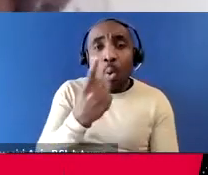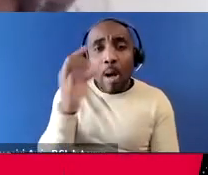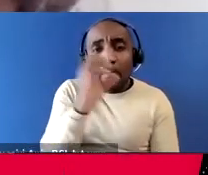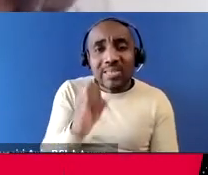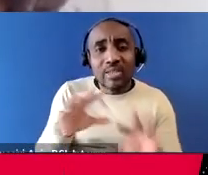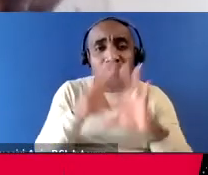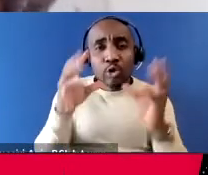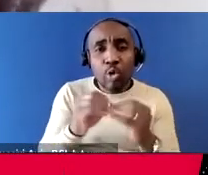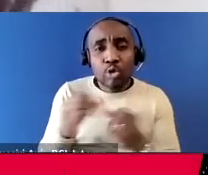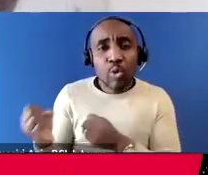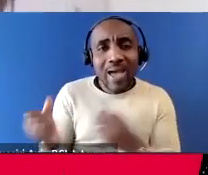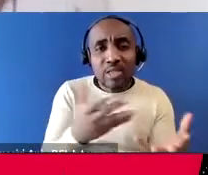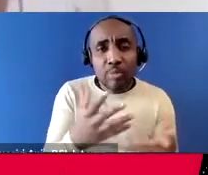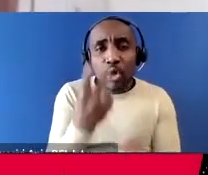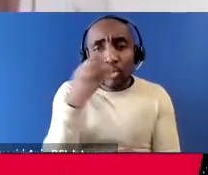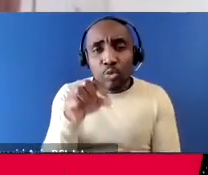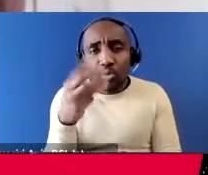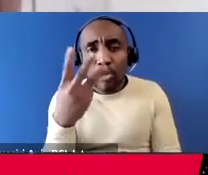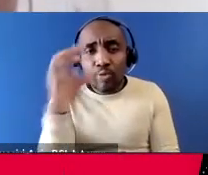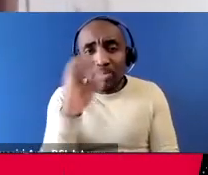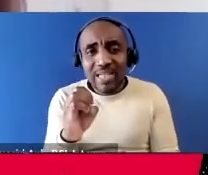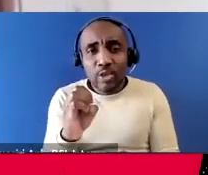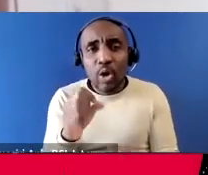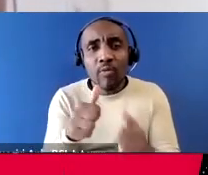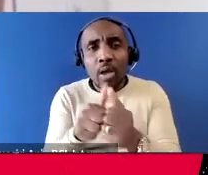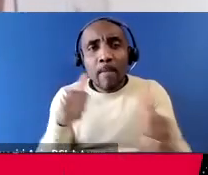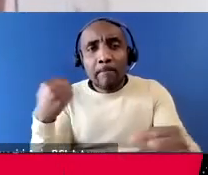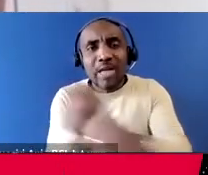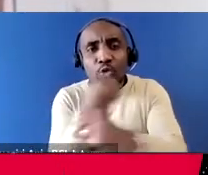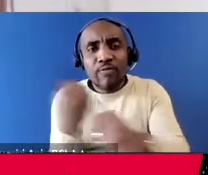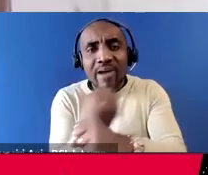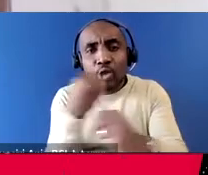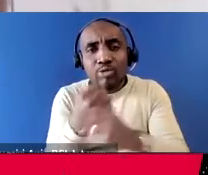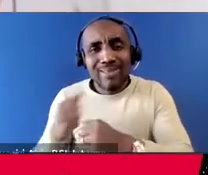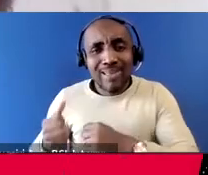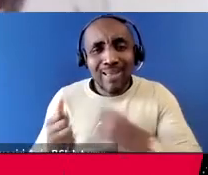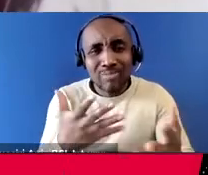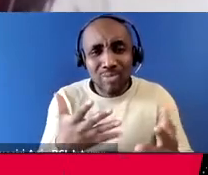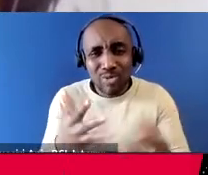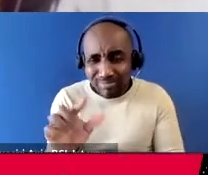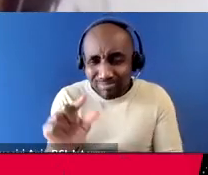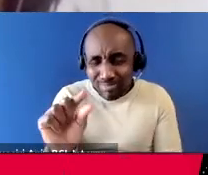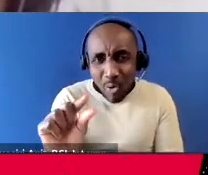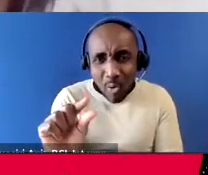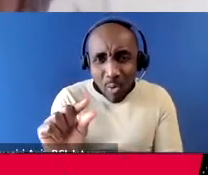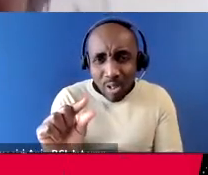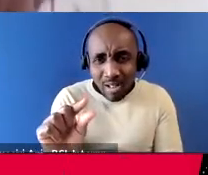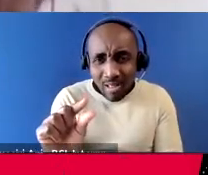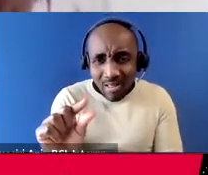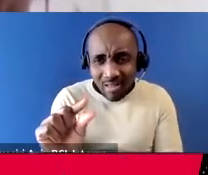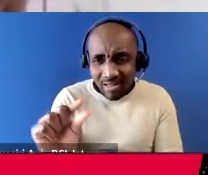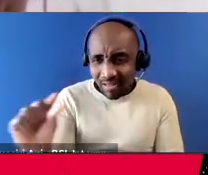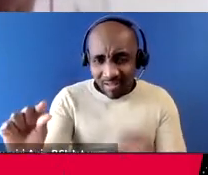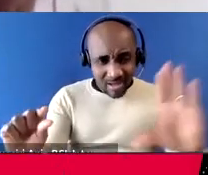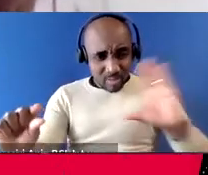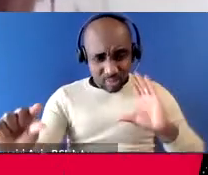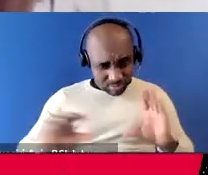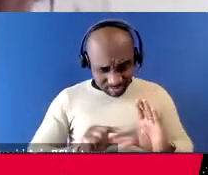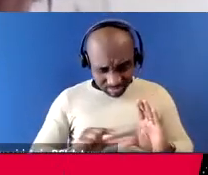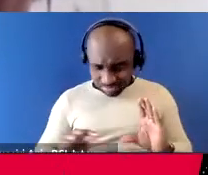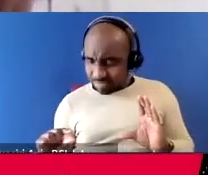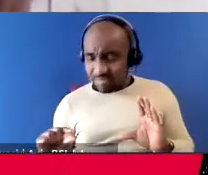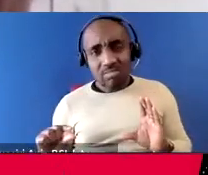about these arguments about the role of the arms trade in the economy is how we've got to the position where arms exports